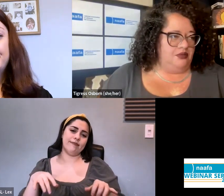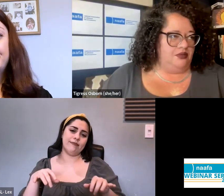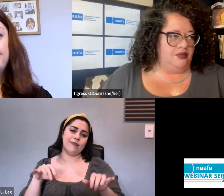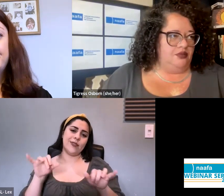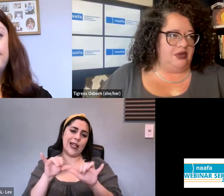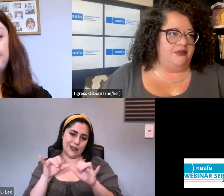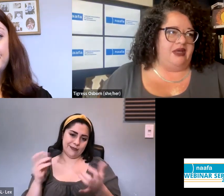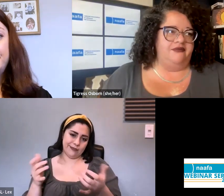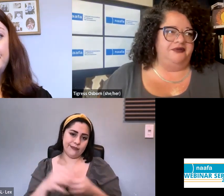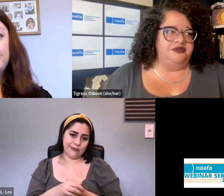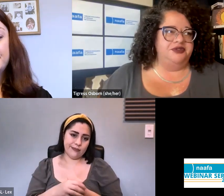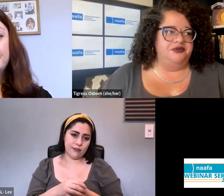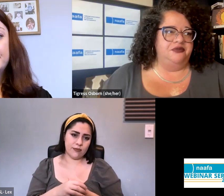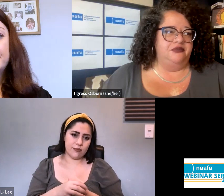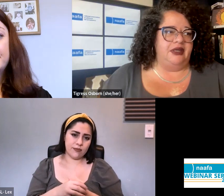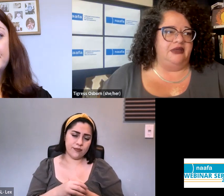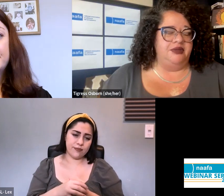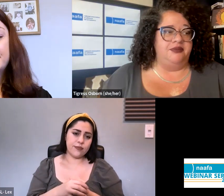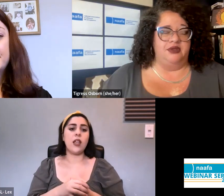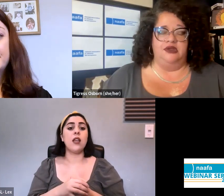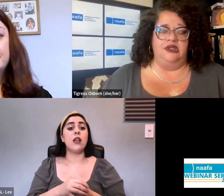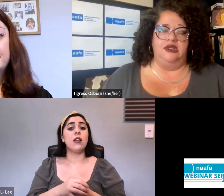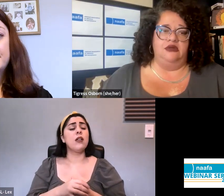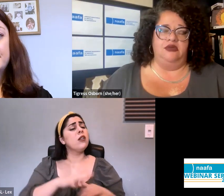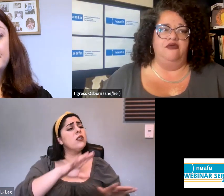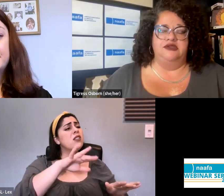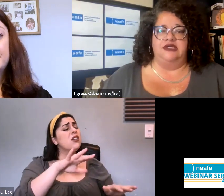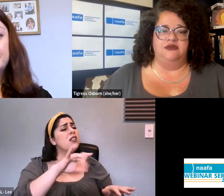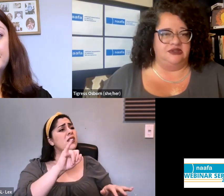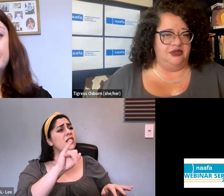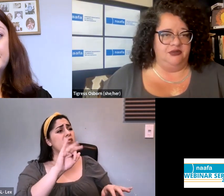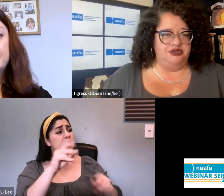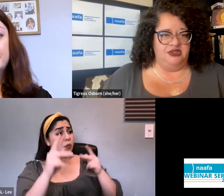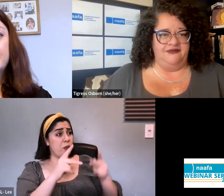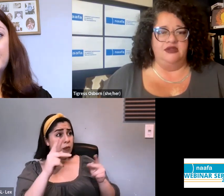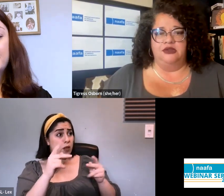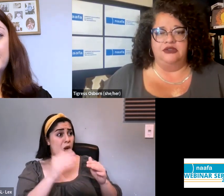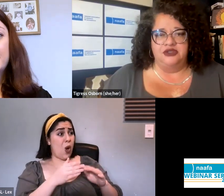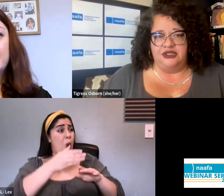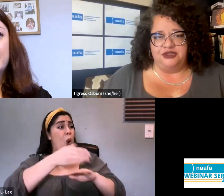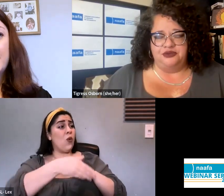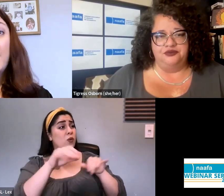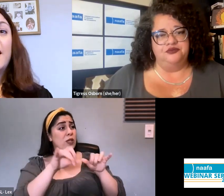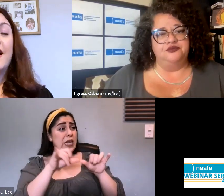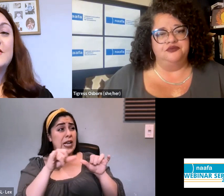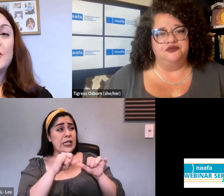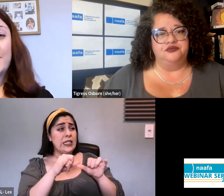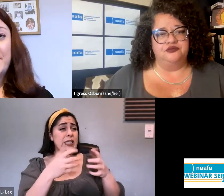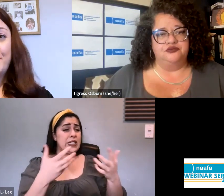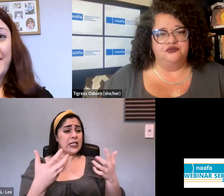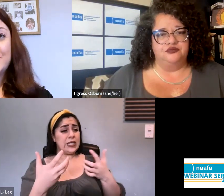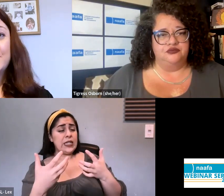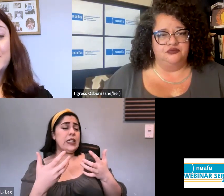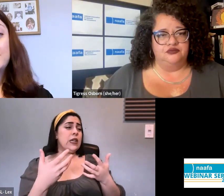And what about folks who might be bigger than the oversized ones that are commercially available? What do they do? So